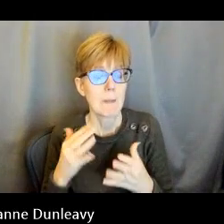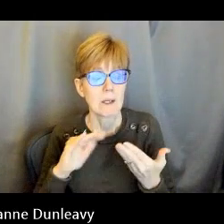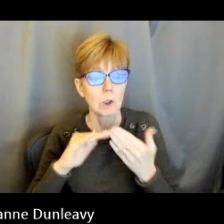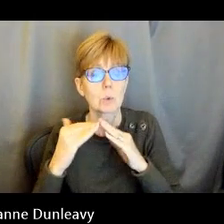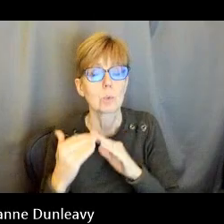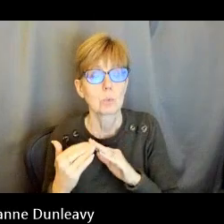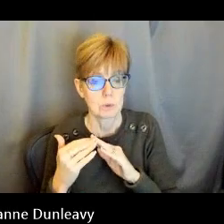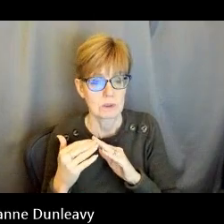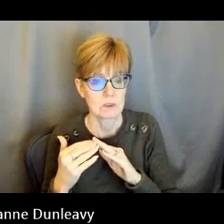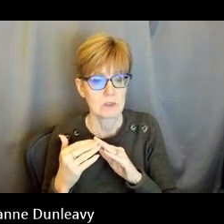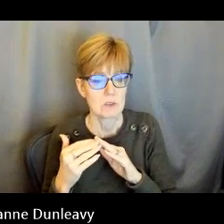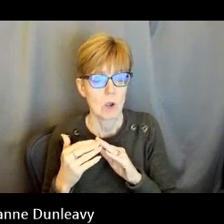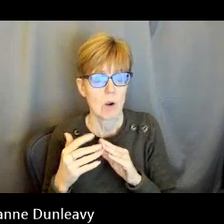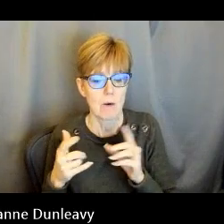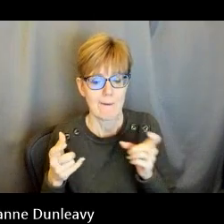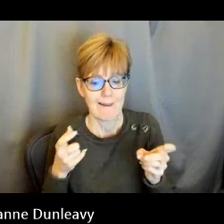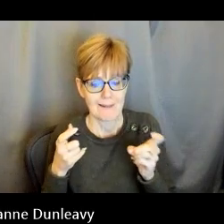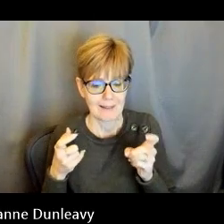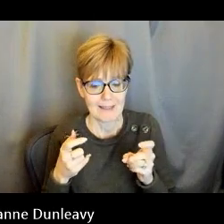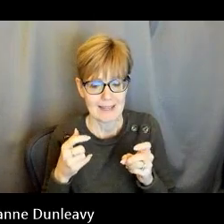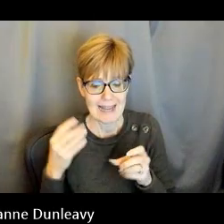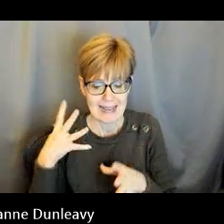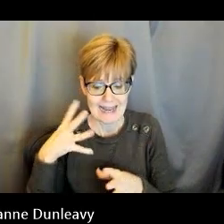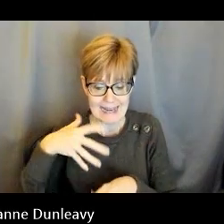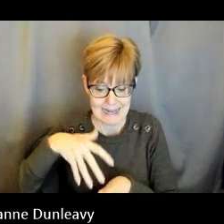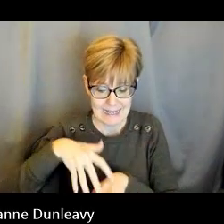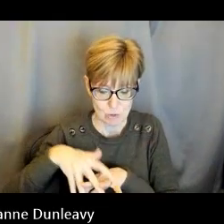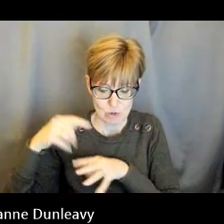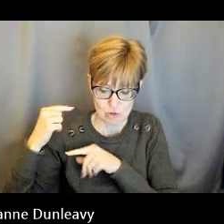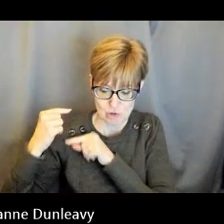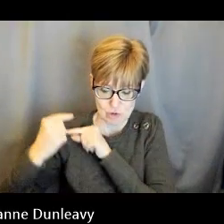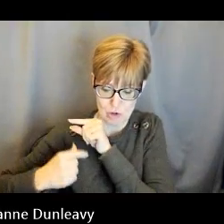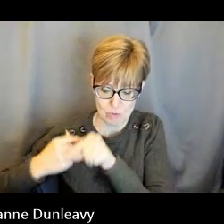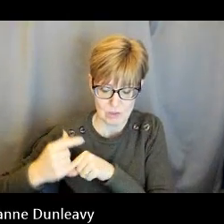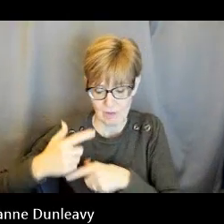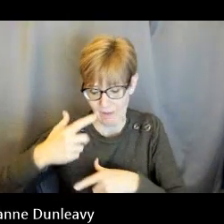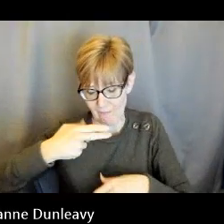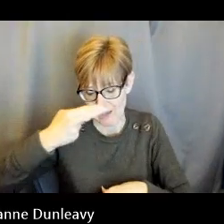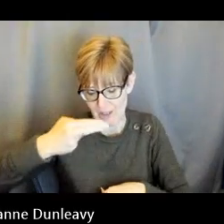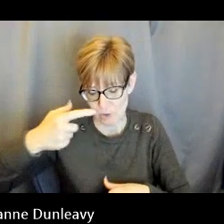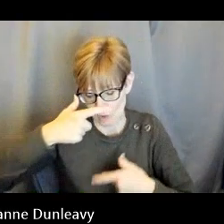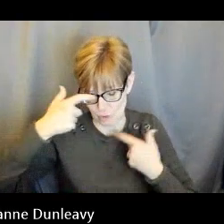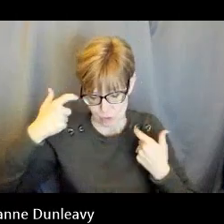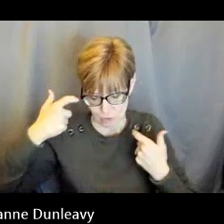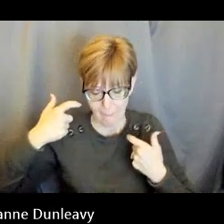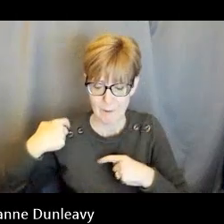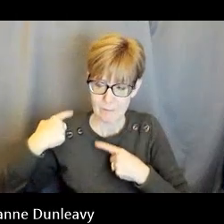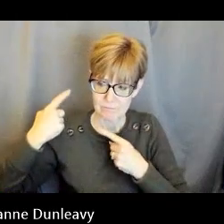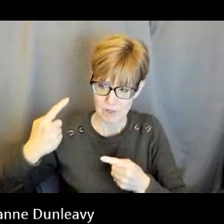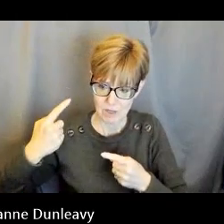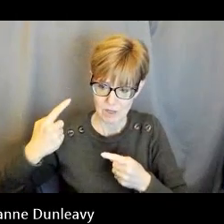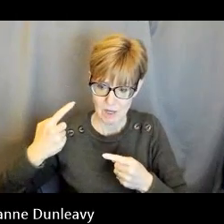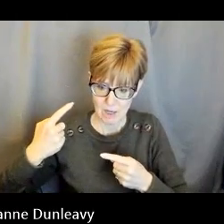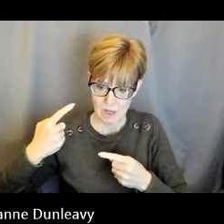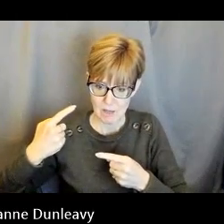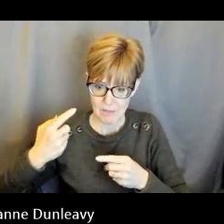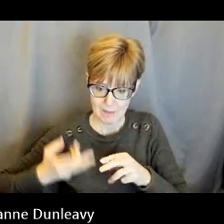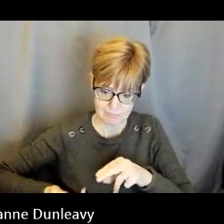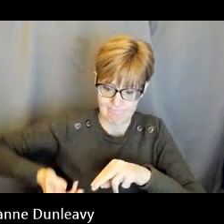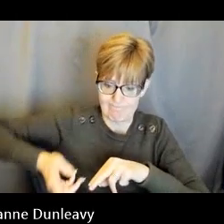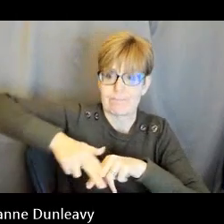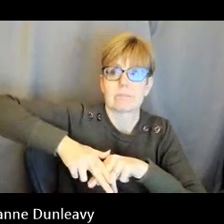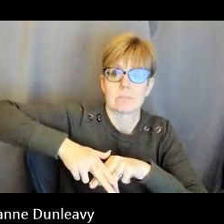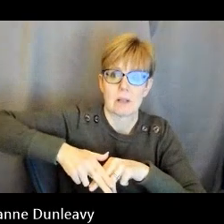dealing with the intergenerational traumas of historical trauma events, compounded with the contemporary traumas that we are